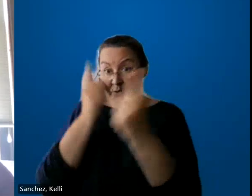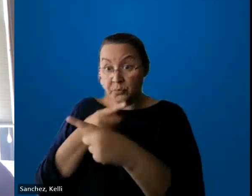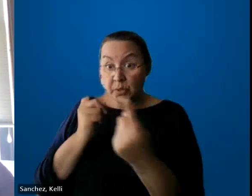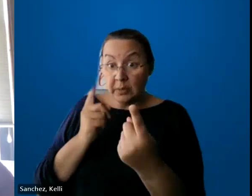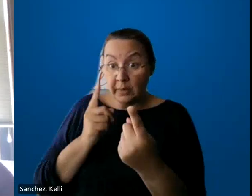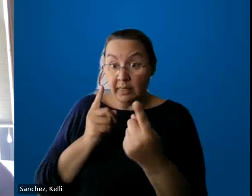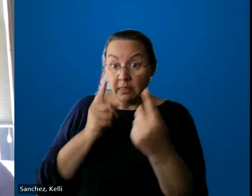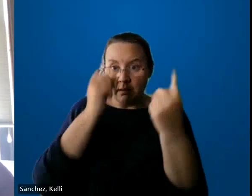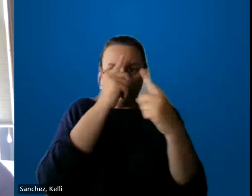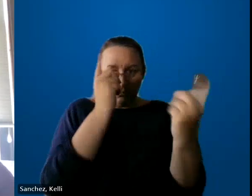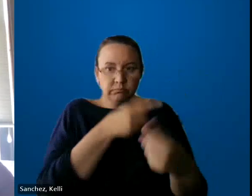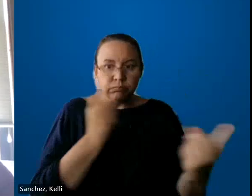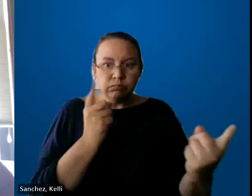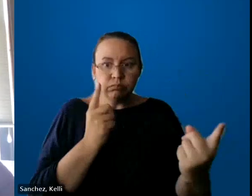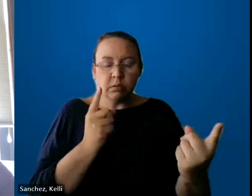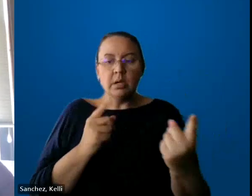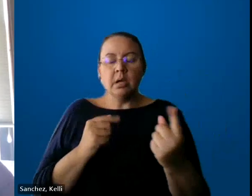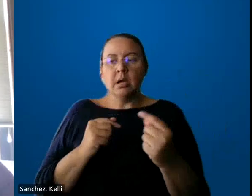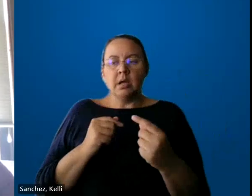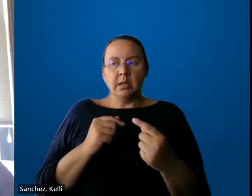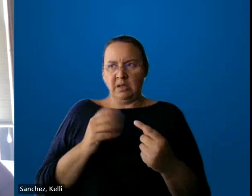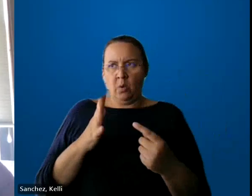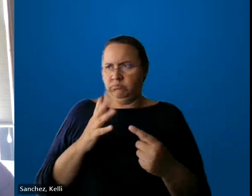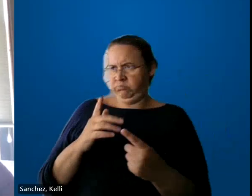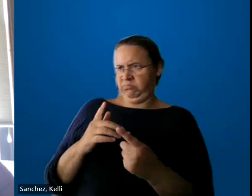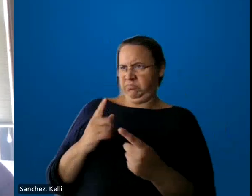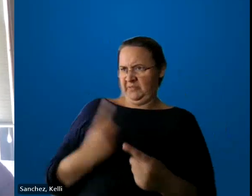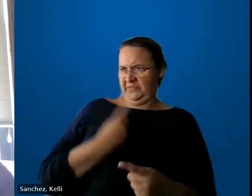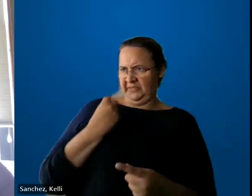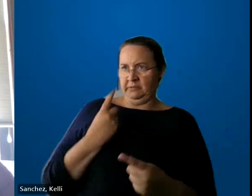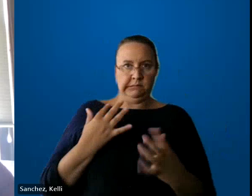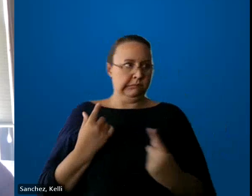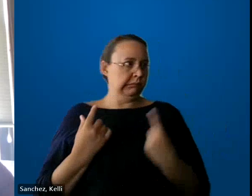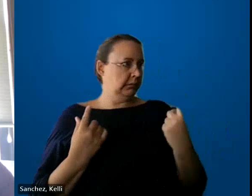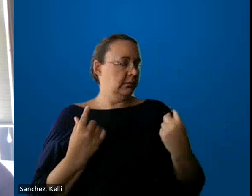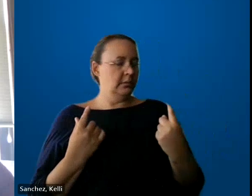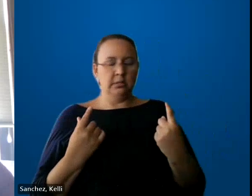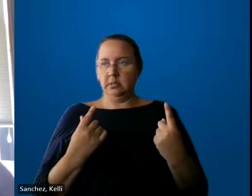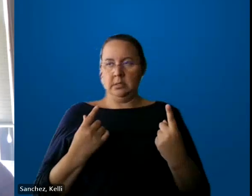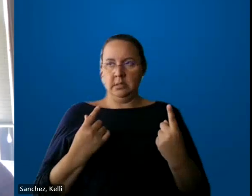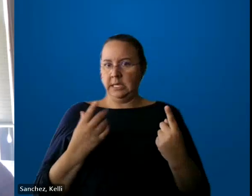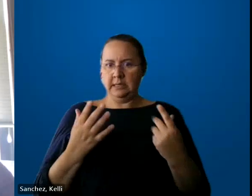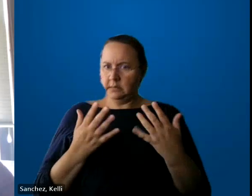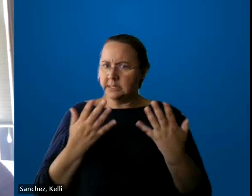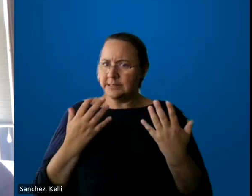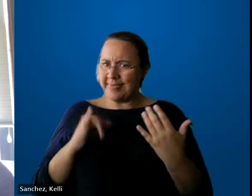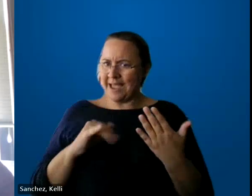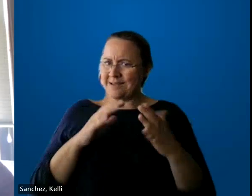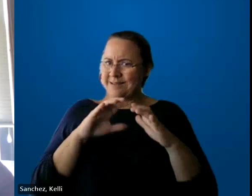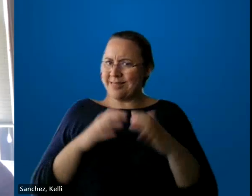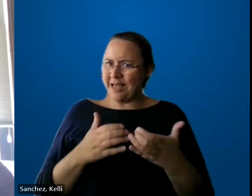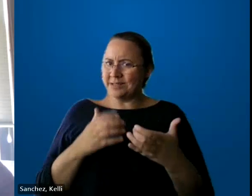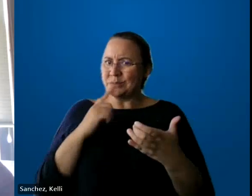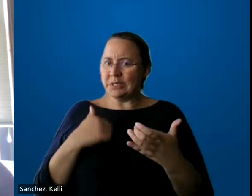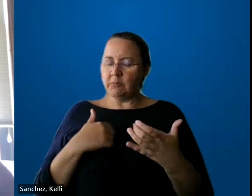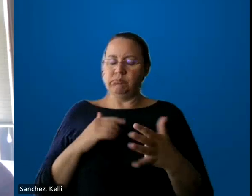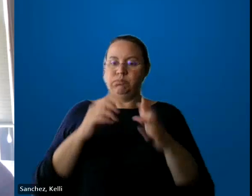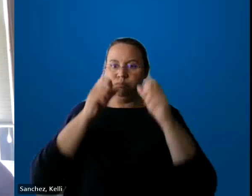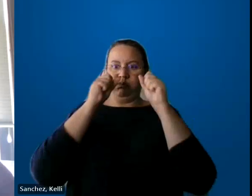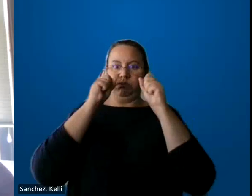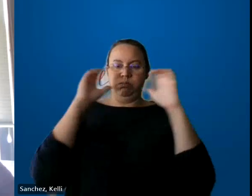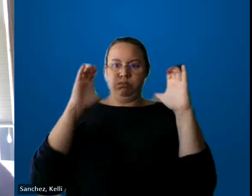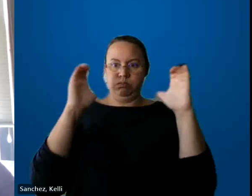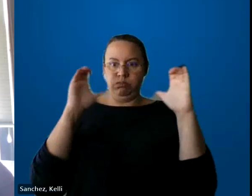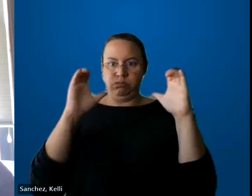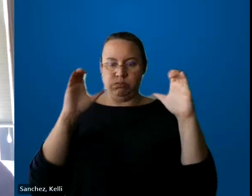who might hold views that you find offensive. It was a really mind-opening course. It was just really, yeah, really